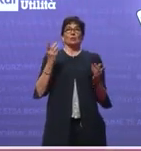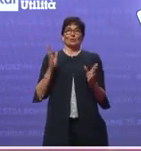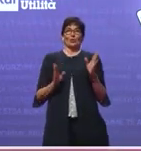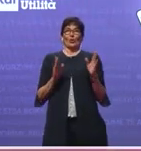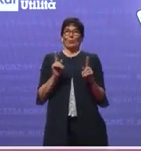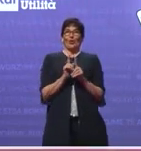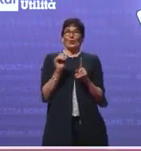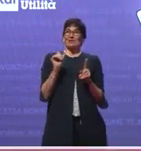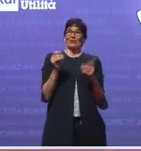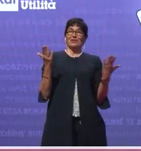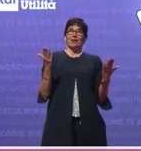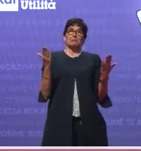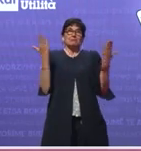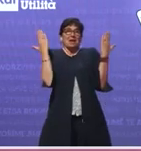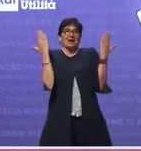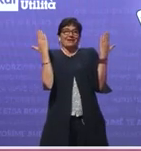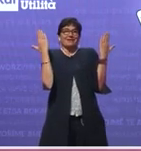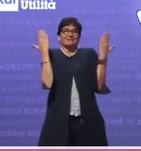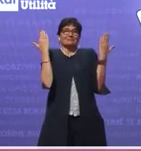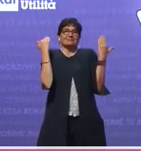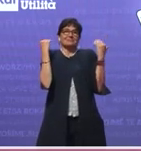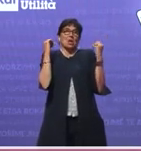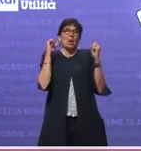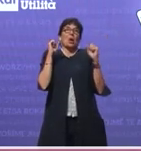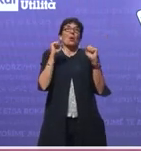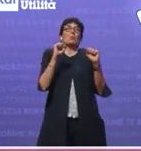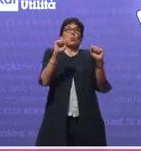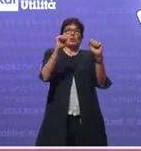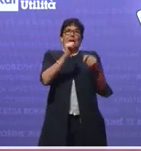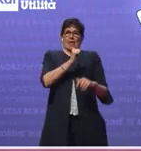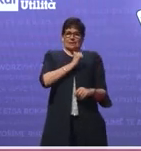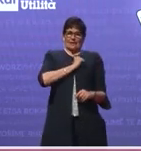can autonomously and under her own volition